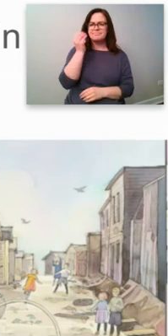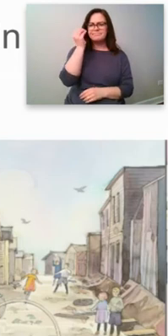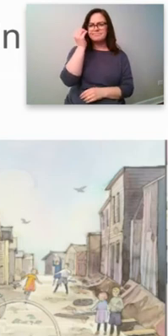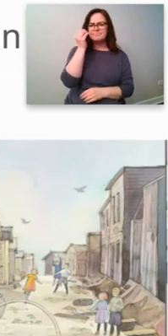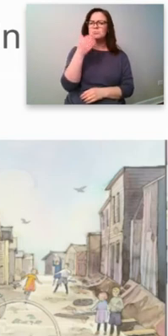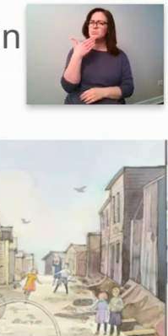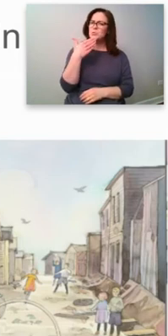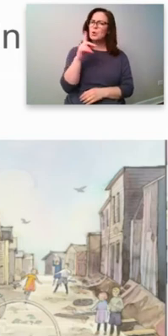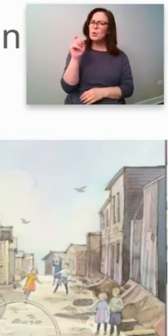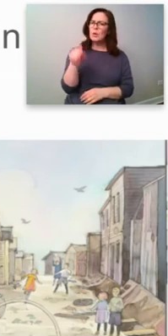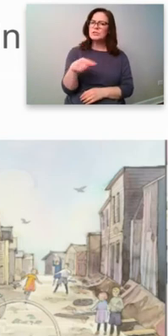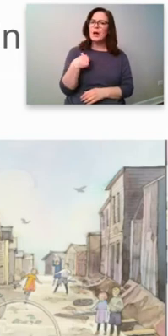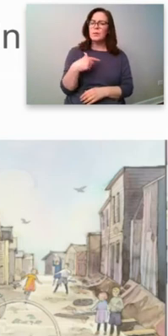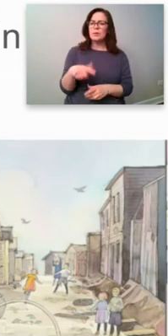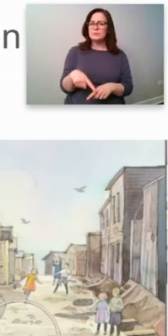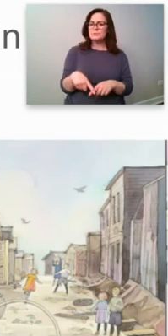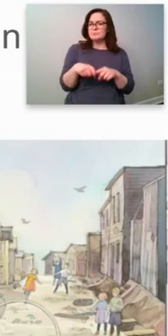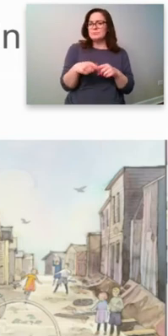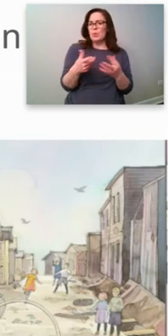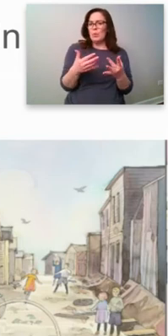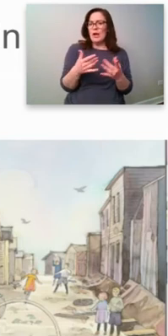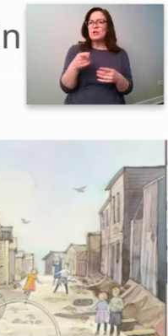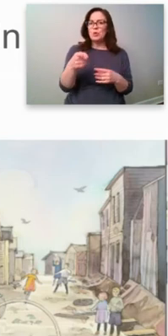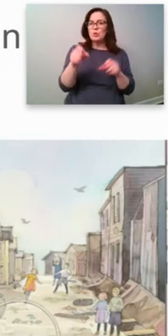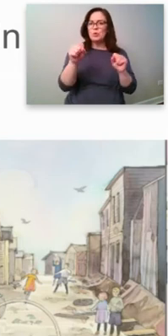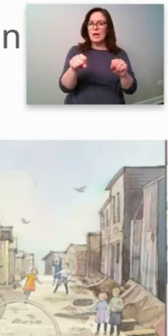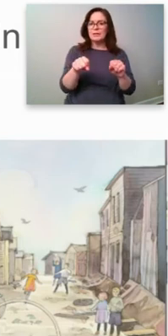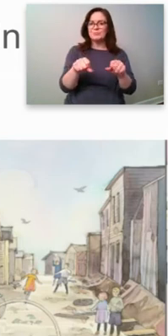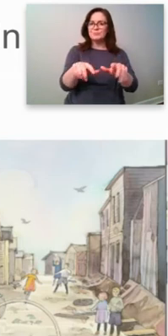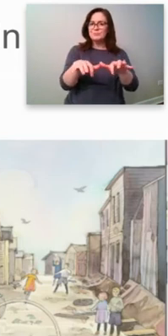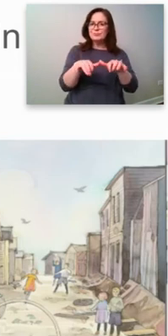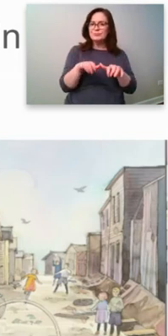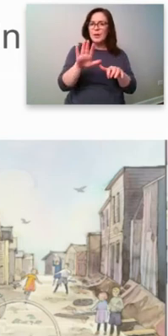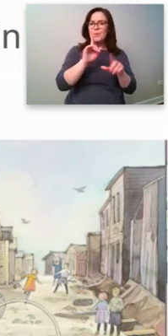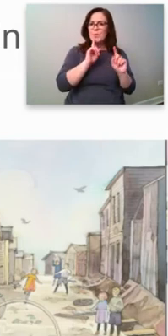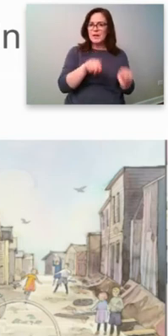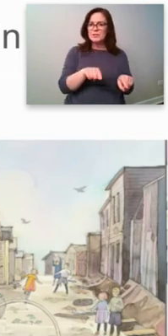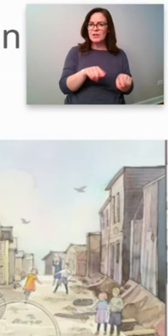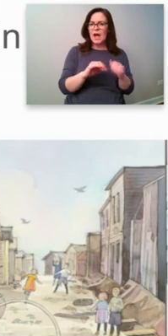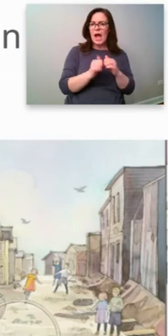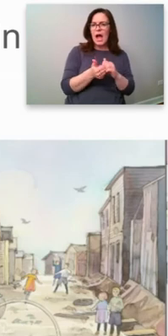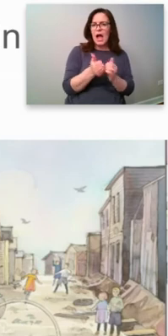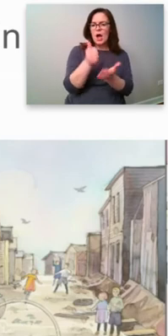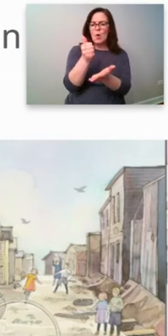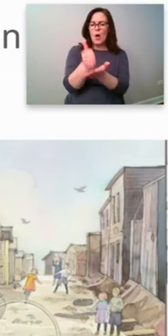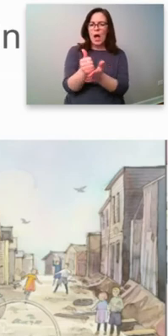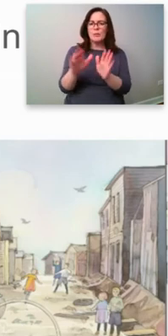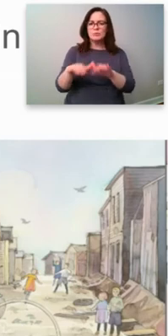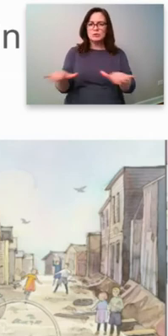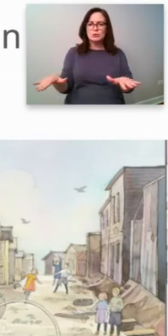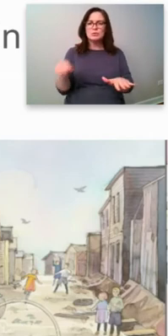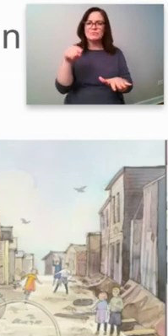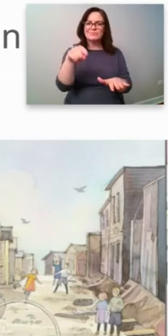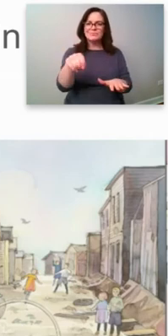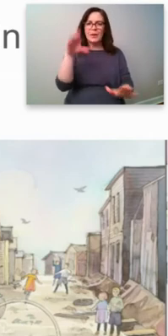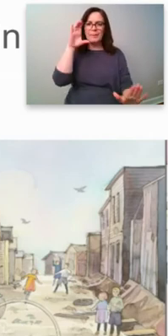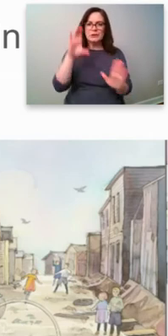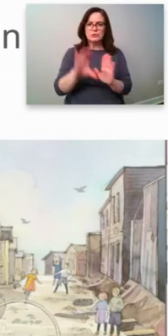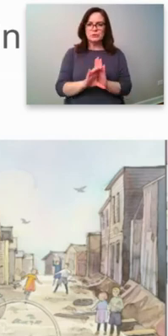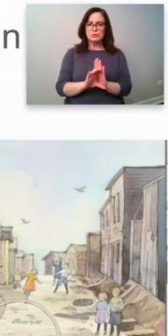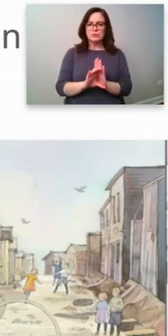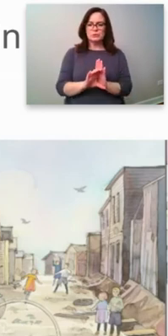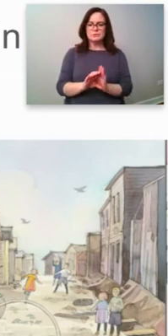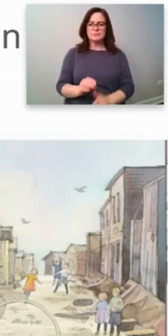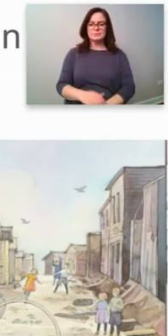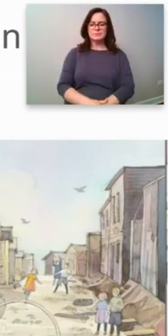That's a good question. So I'm going to pause for a second so you can record your answer. How can you help these children in this picture?